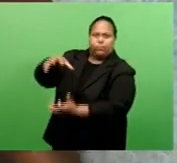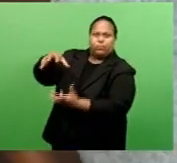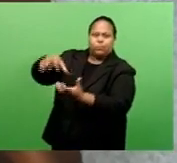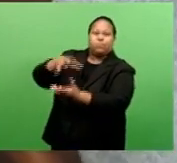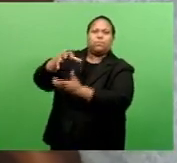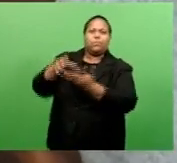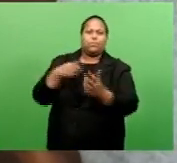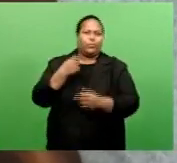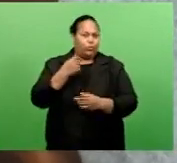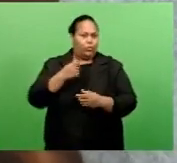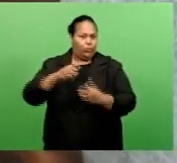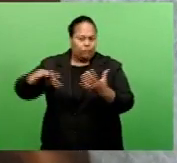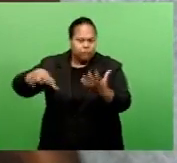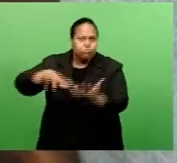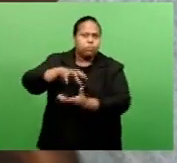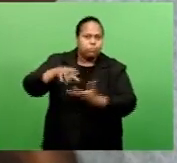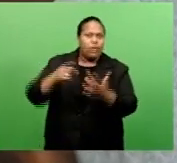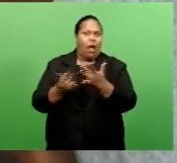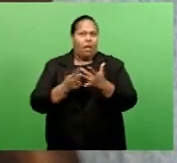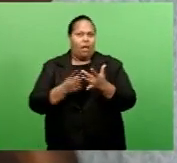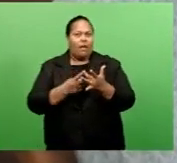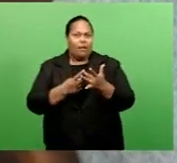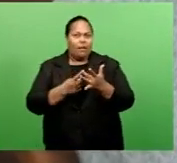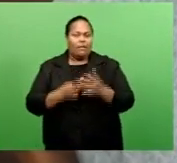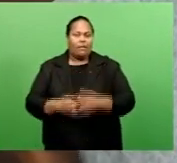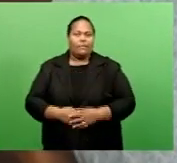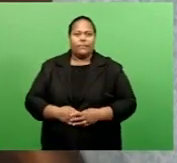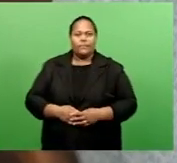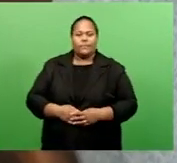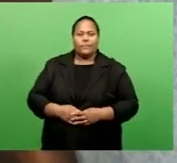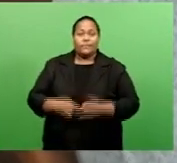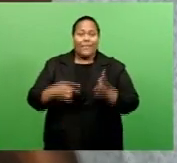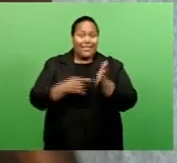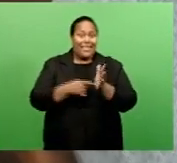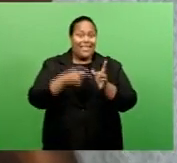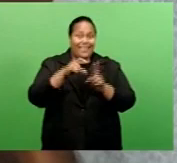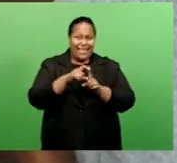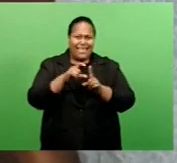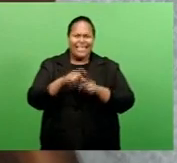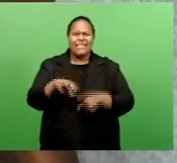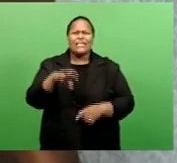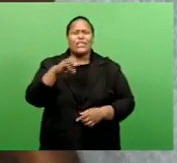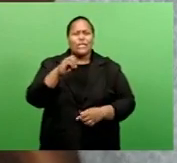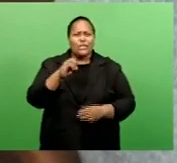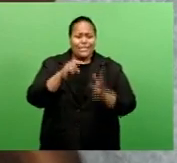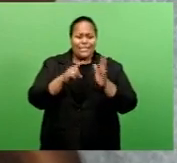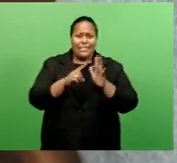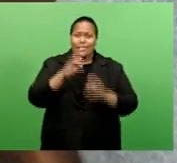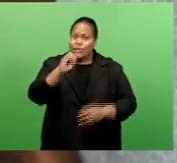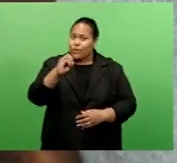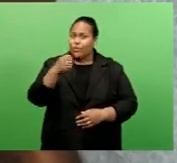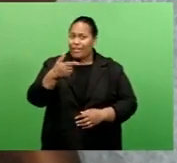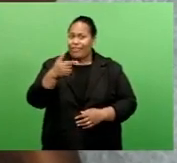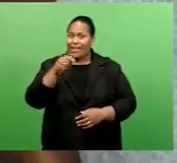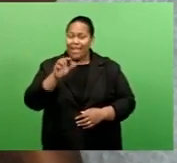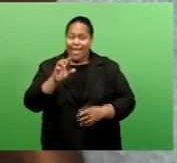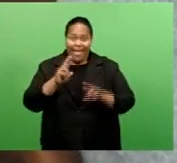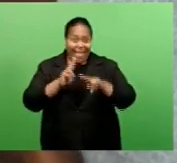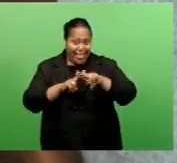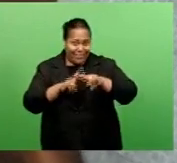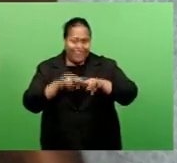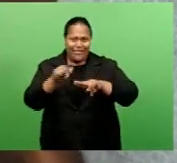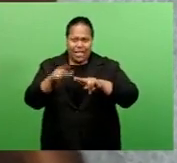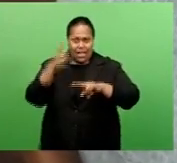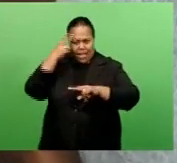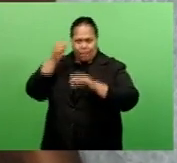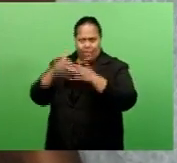become a cyclone? Well, for tropical depression TD07F, the probability of it becoming a cyclone